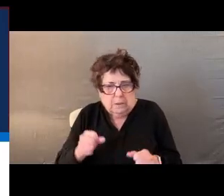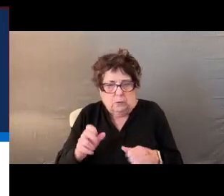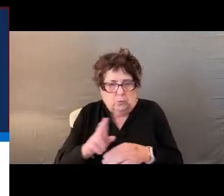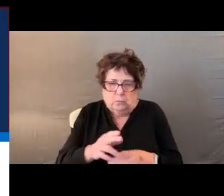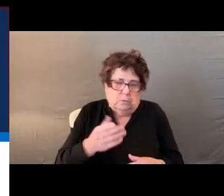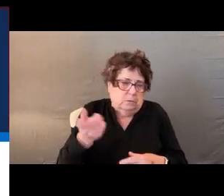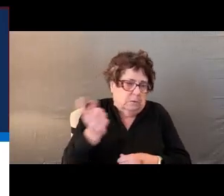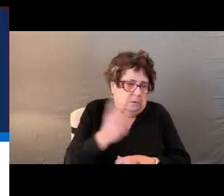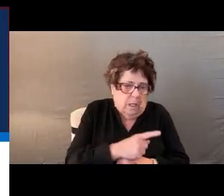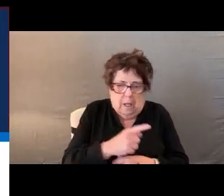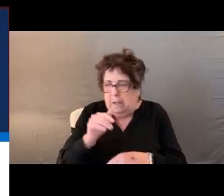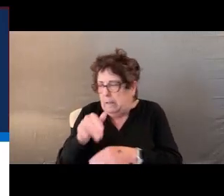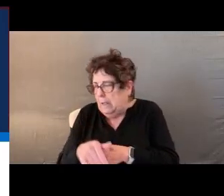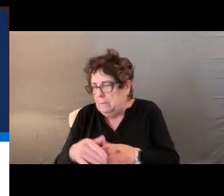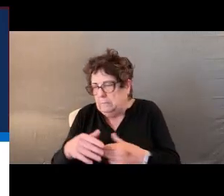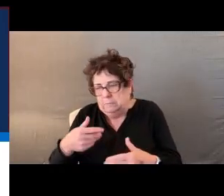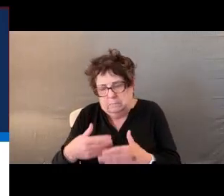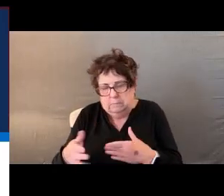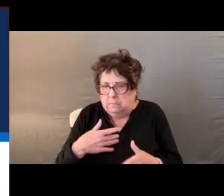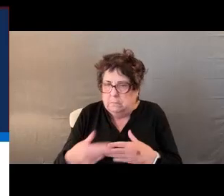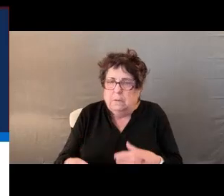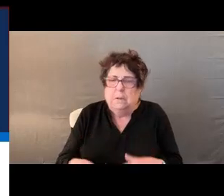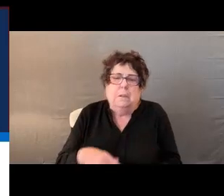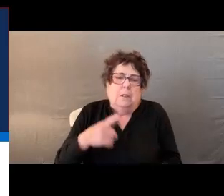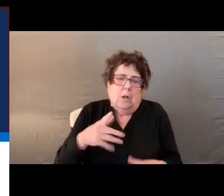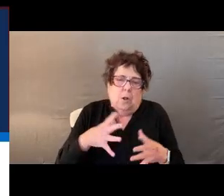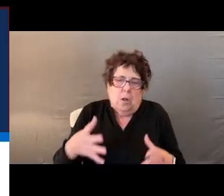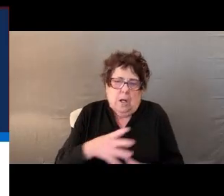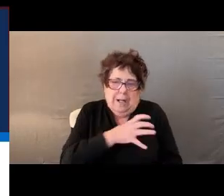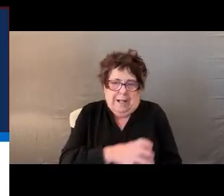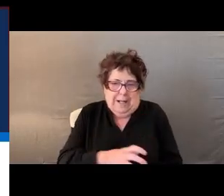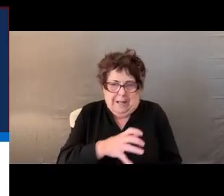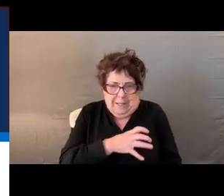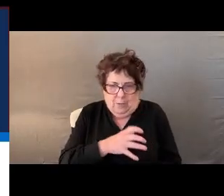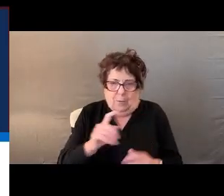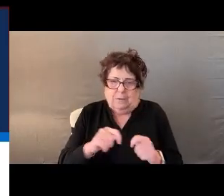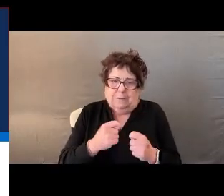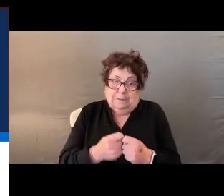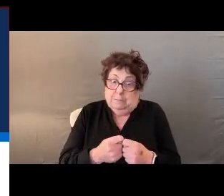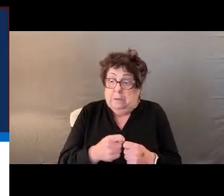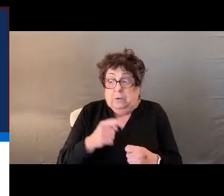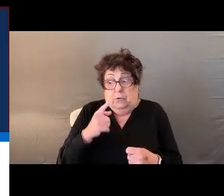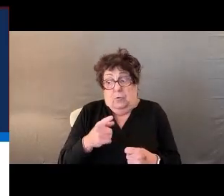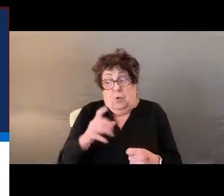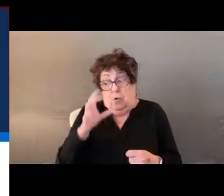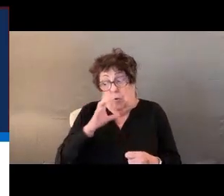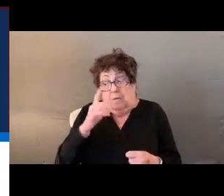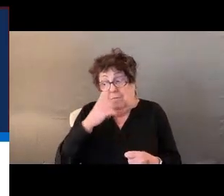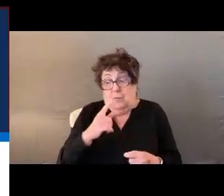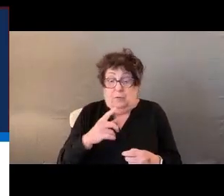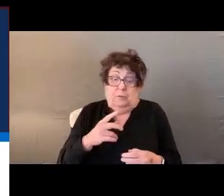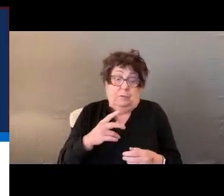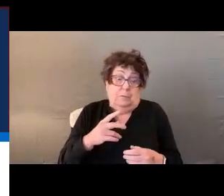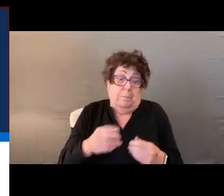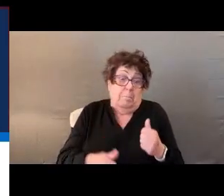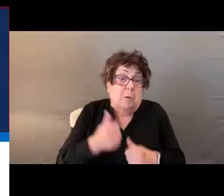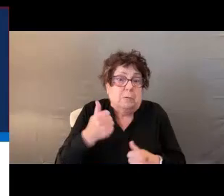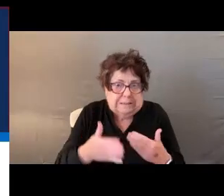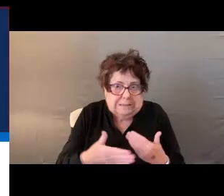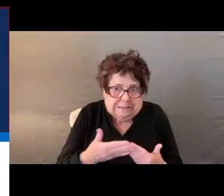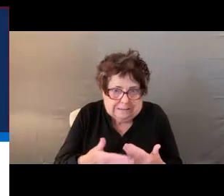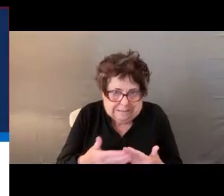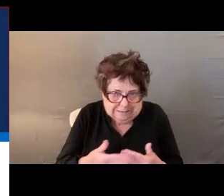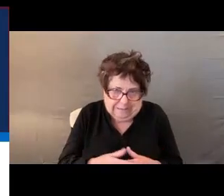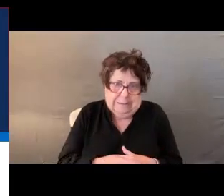of different clinical teams out there that are looking for the shortest possible route or the path of least resistance. I don't blame them with all